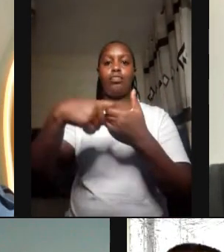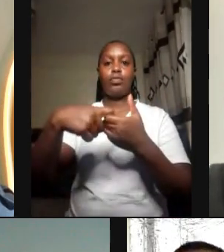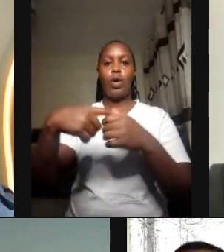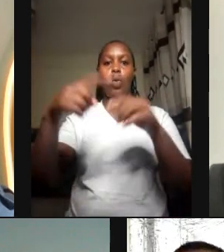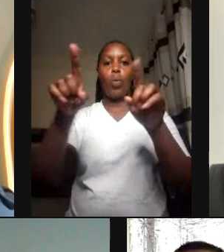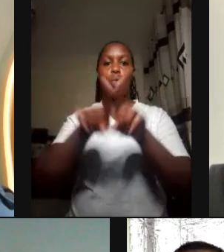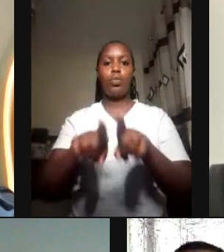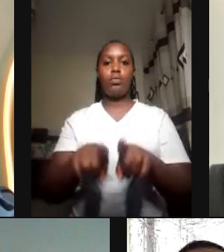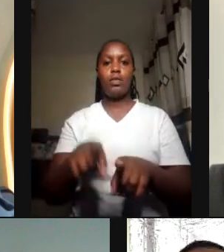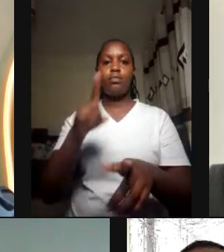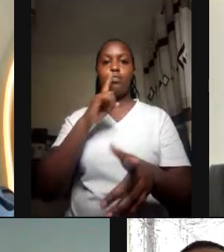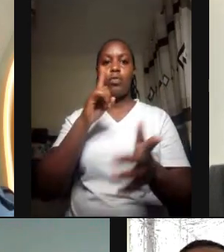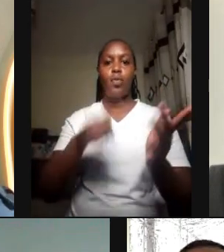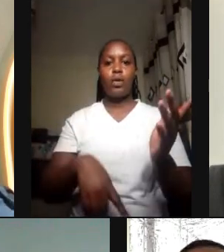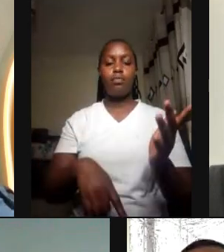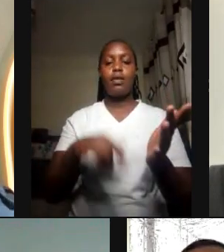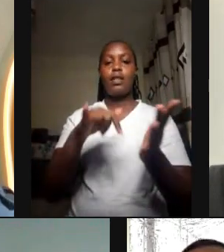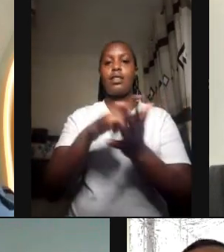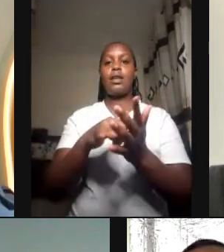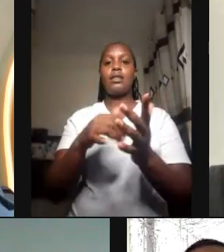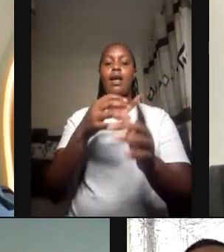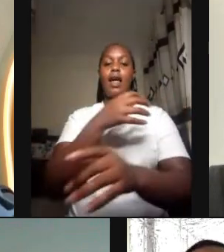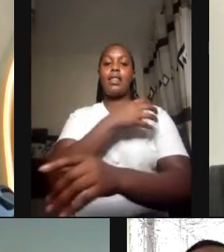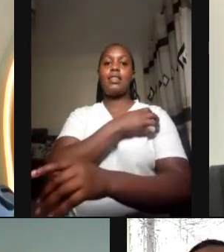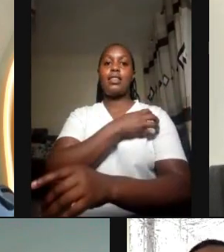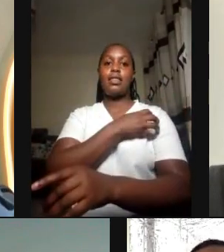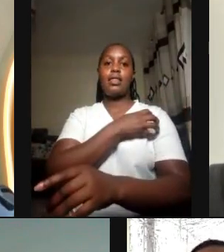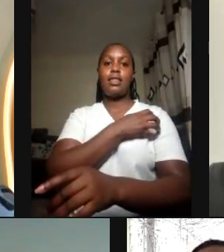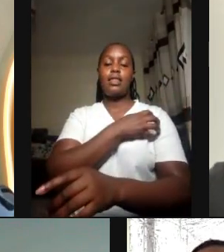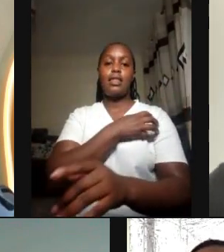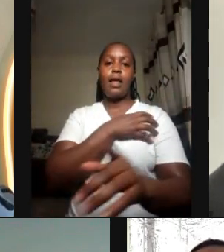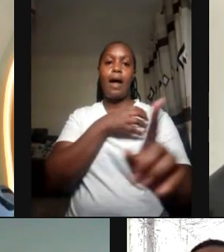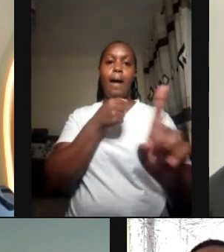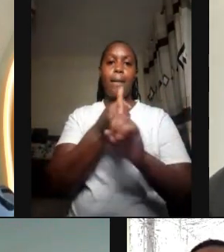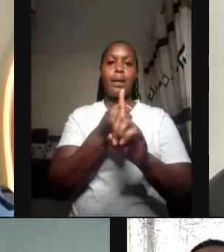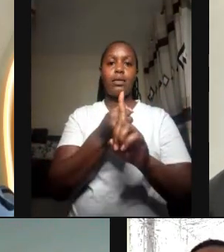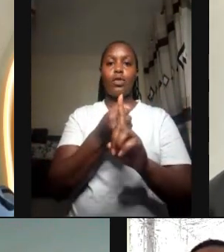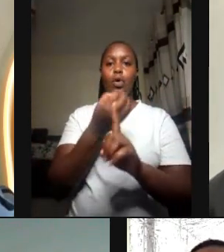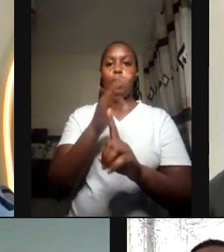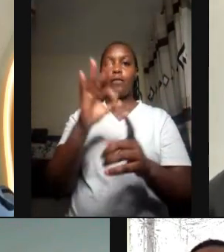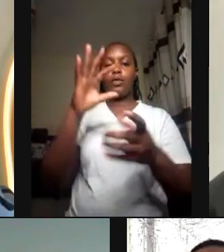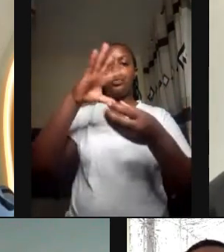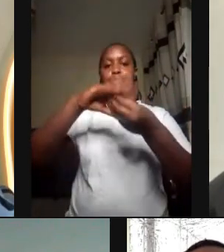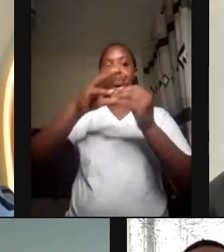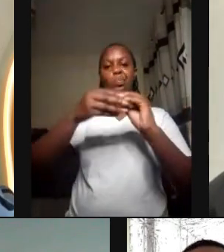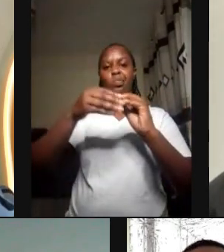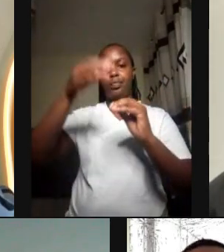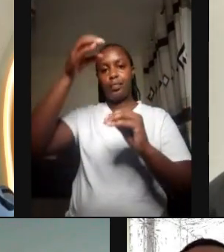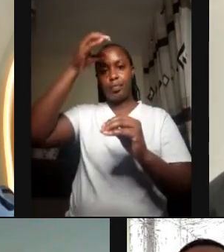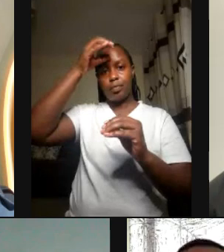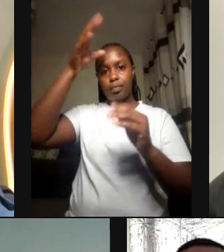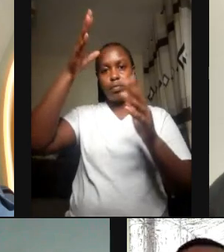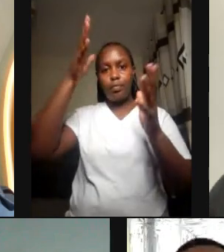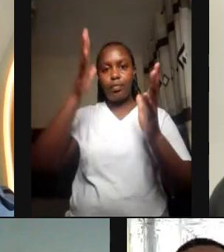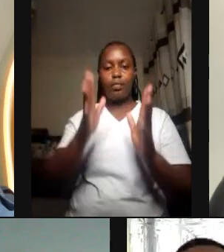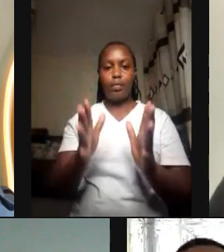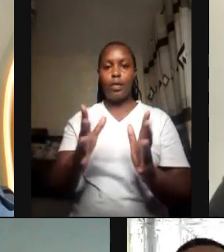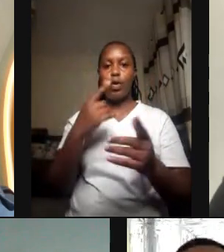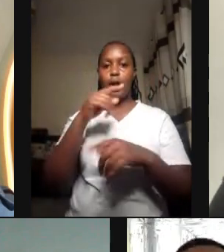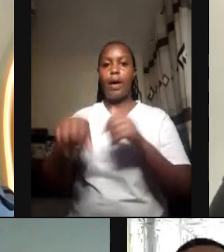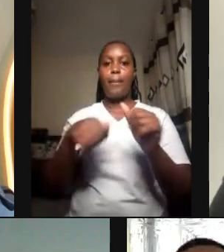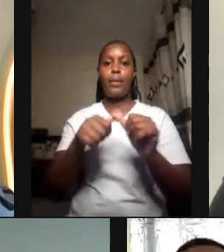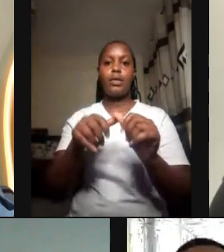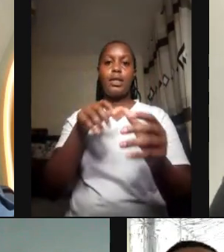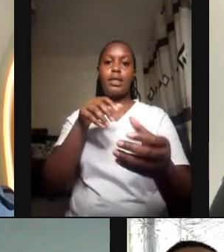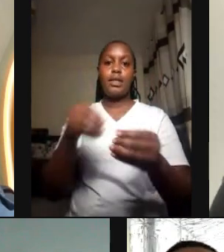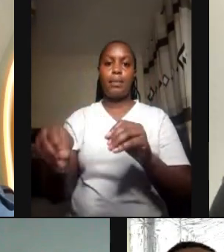there is any impact of content creators in terms of speaking about disability. And